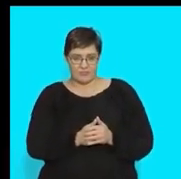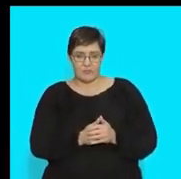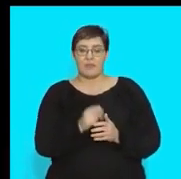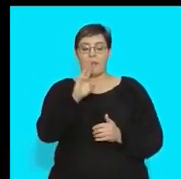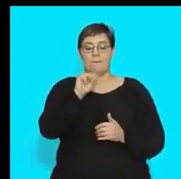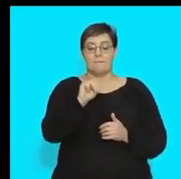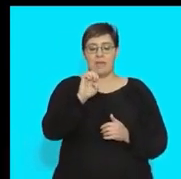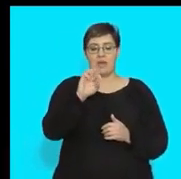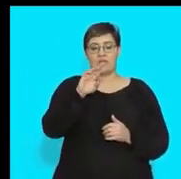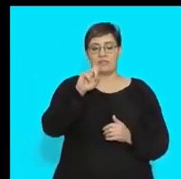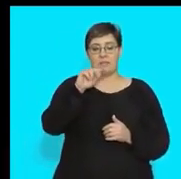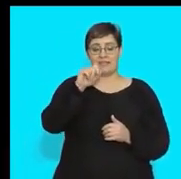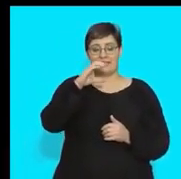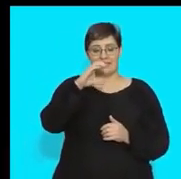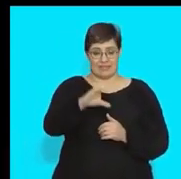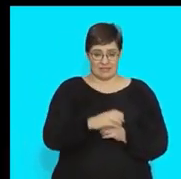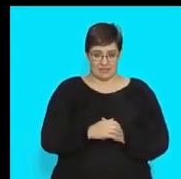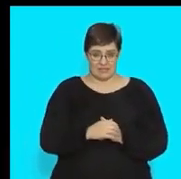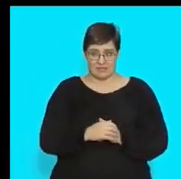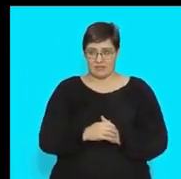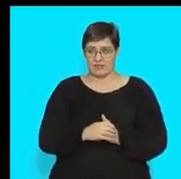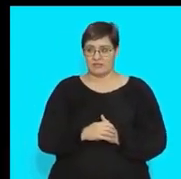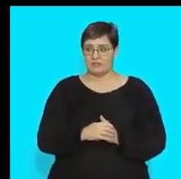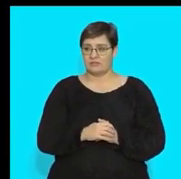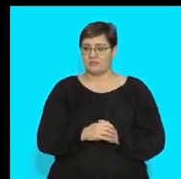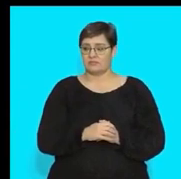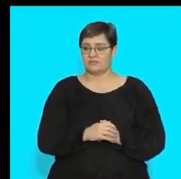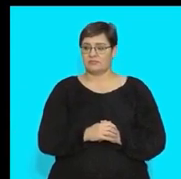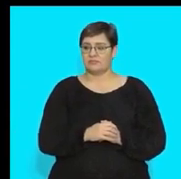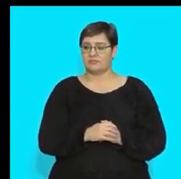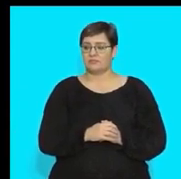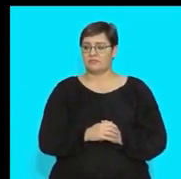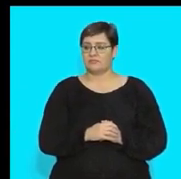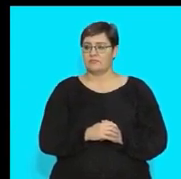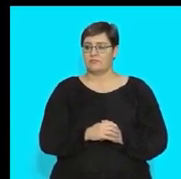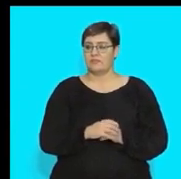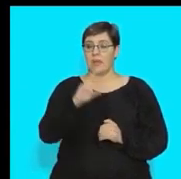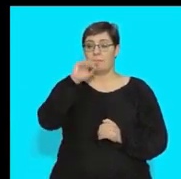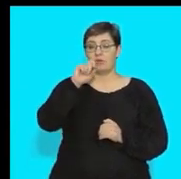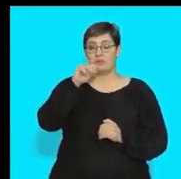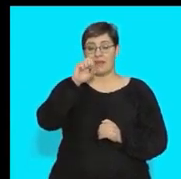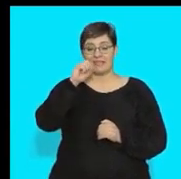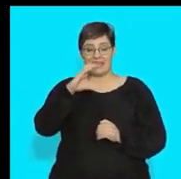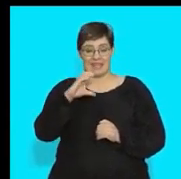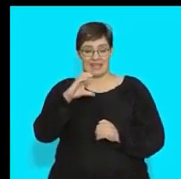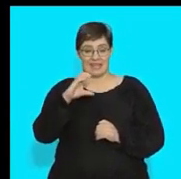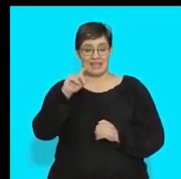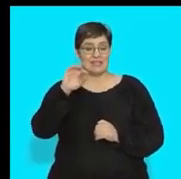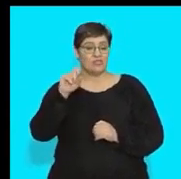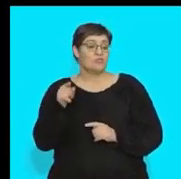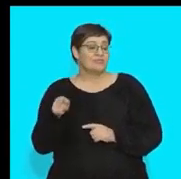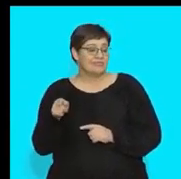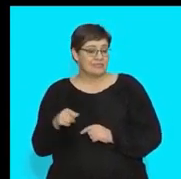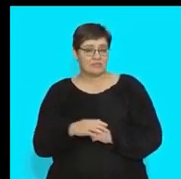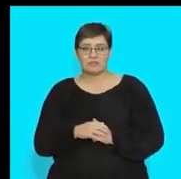be your meristematic. Remember? Meristematic tissue. Now your meristematic